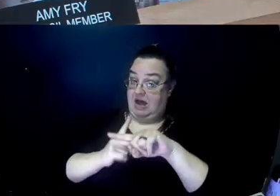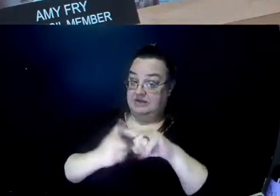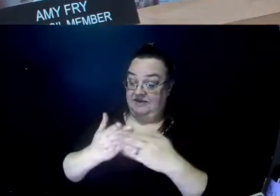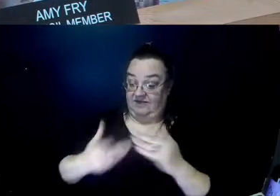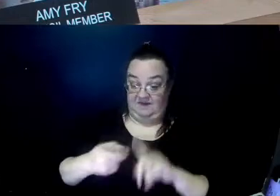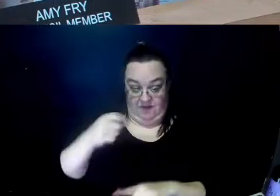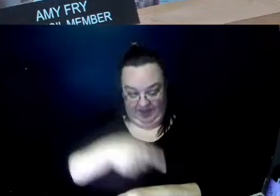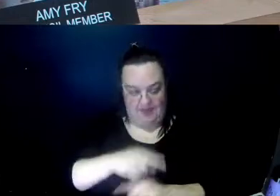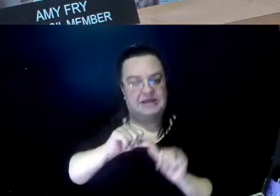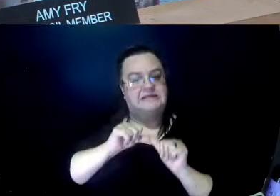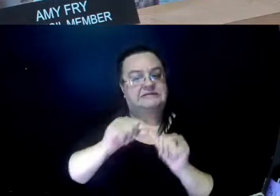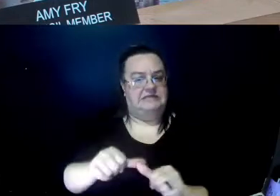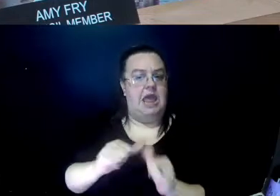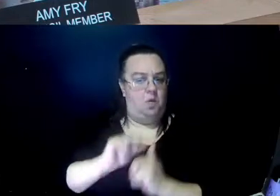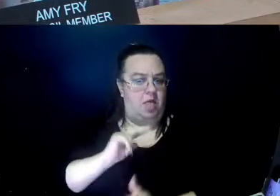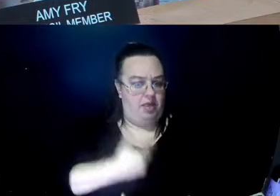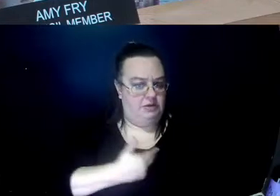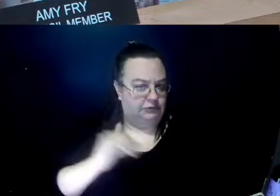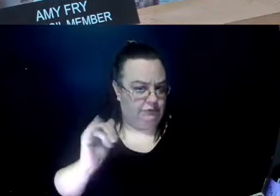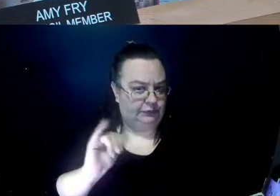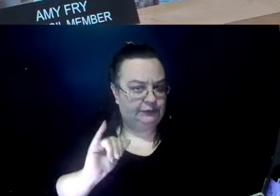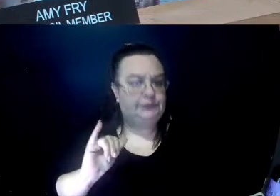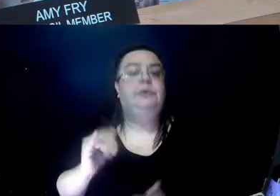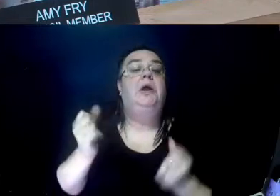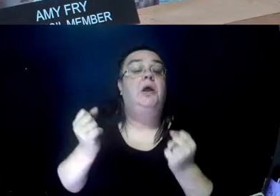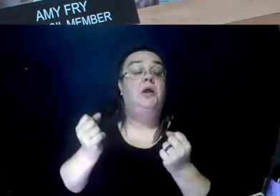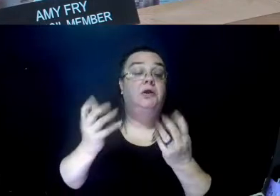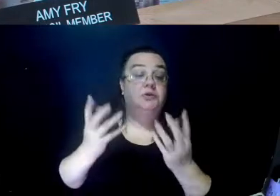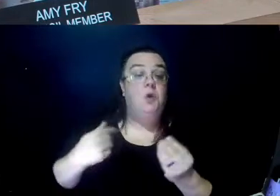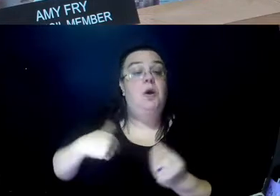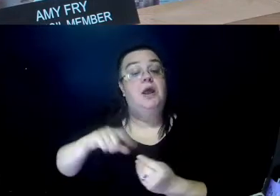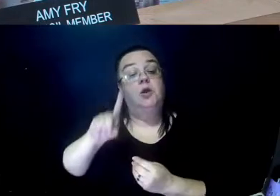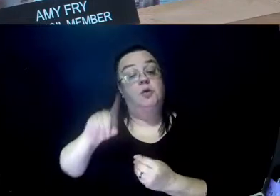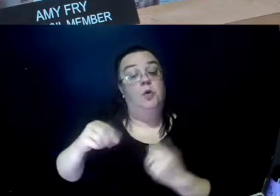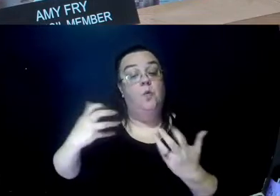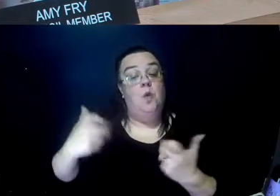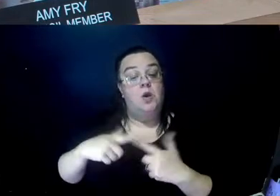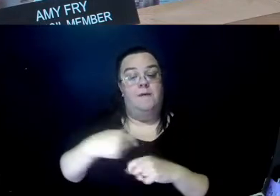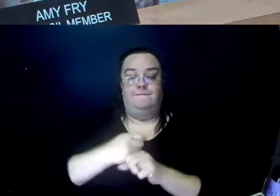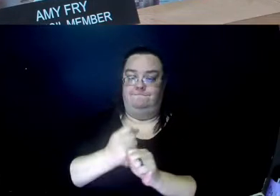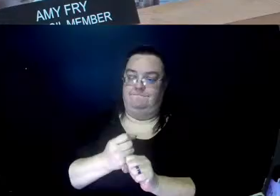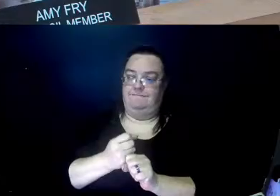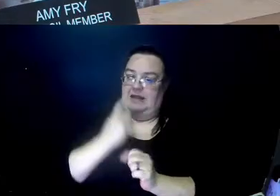too. And so I do want to make note of one thing,